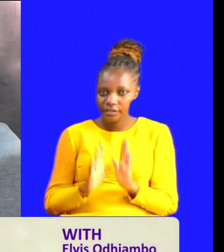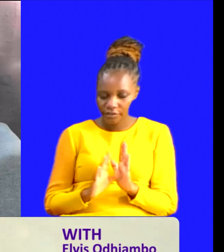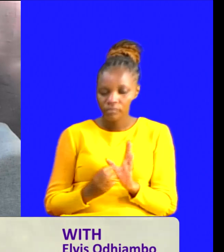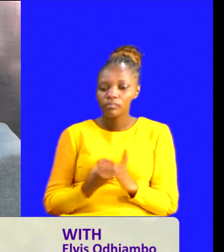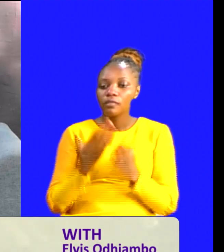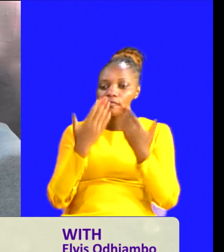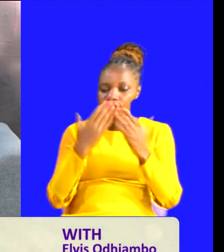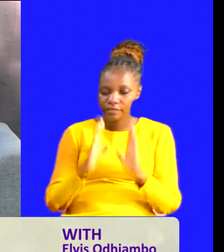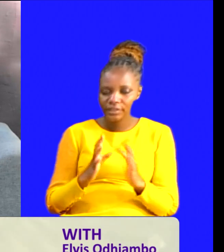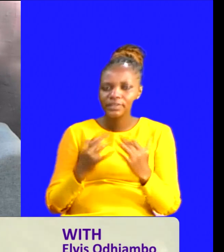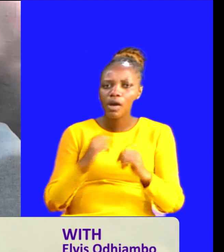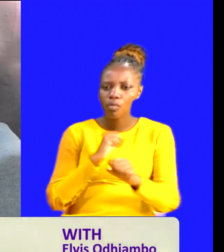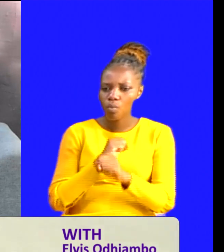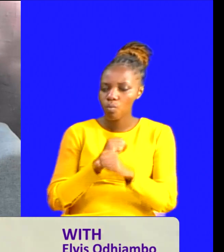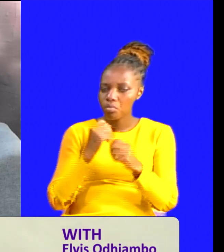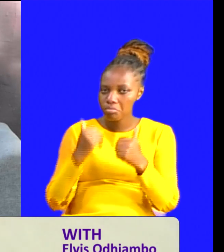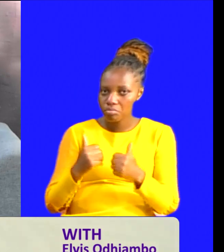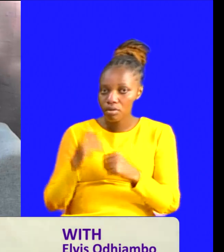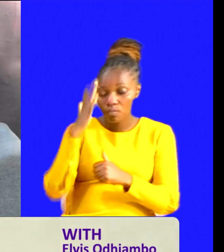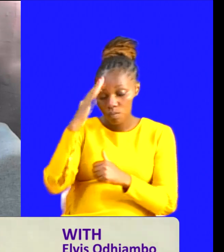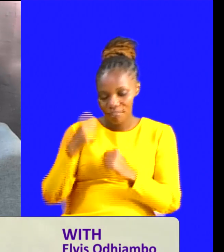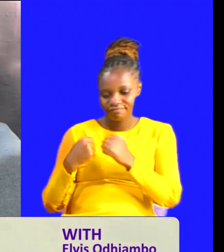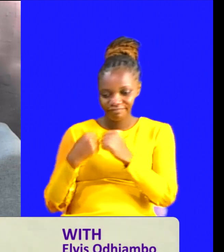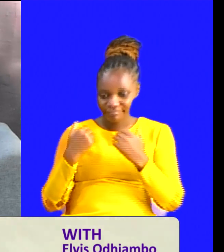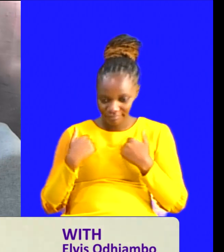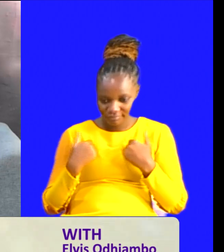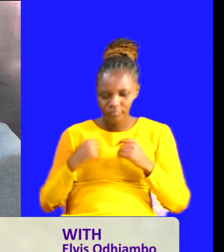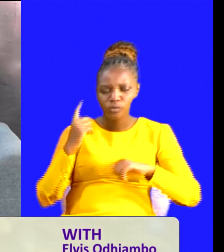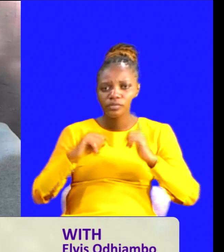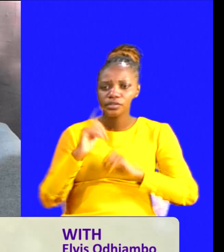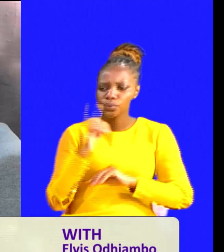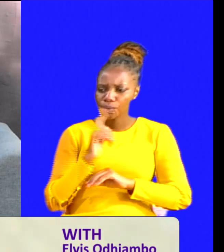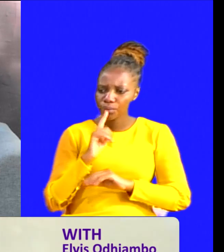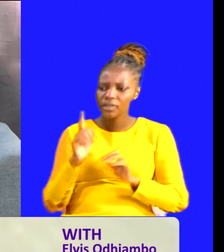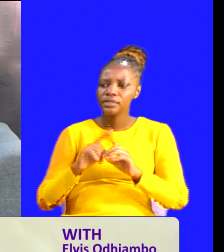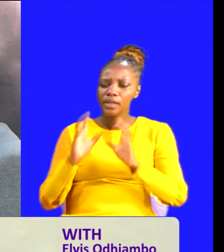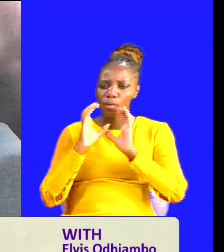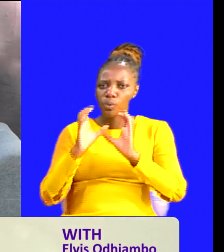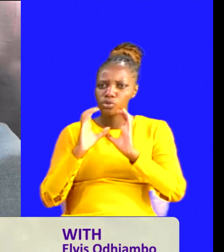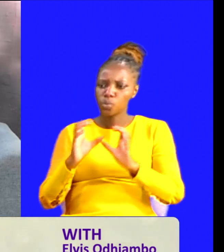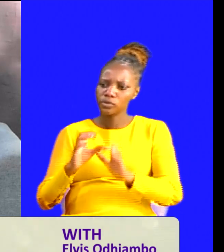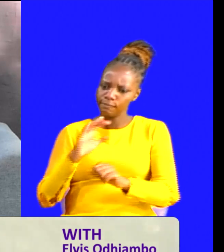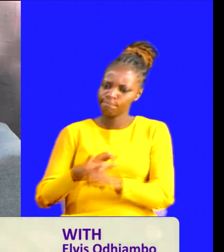of their comfort zone because they are being challenged by the coach and the entire technical staff. So big shout out